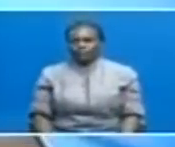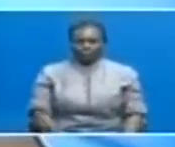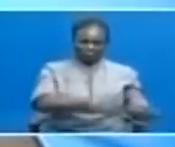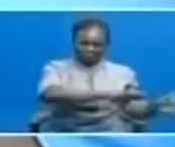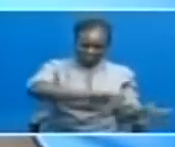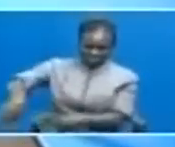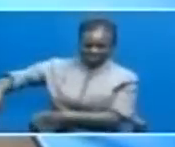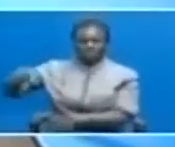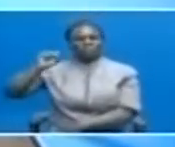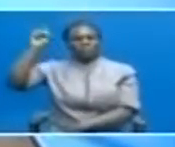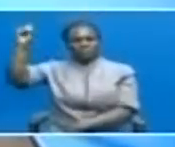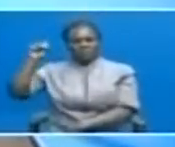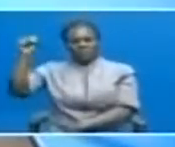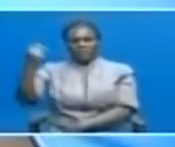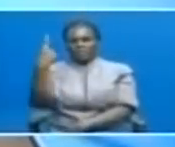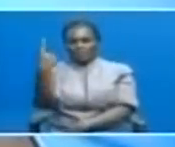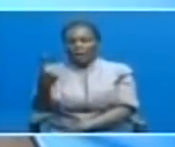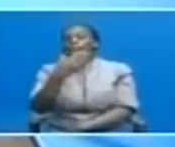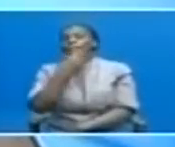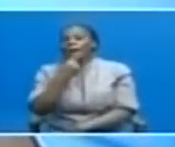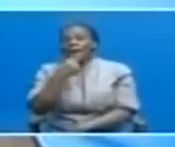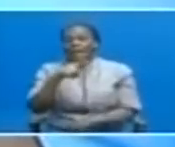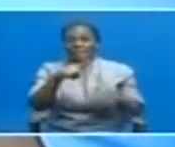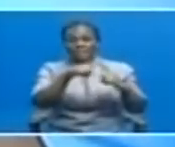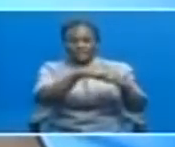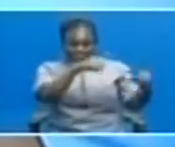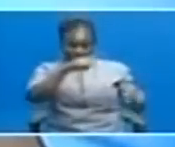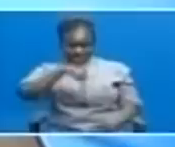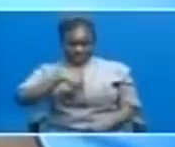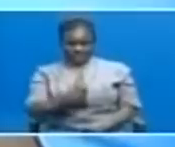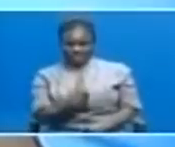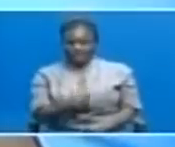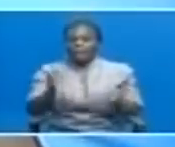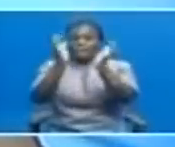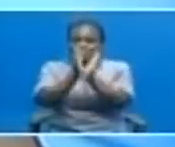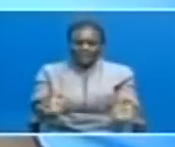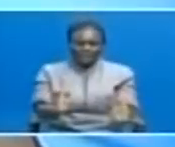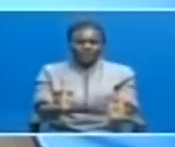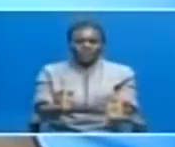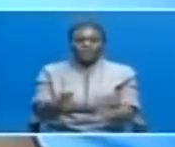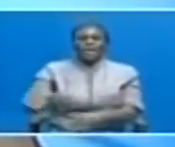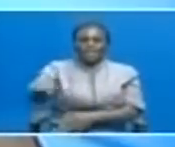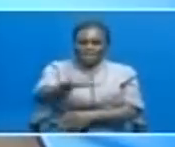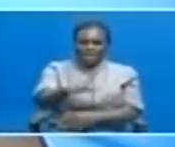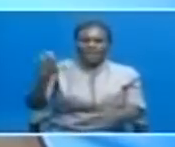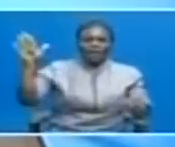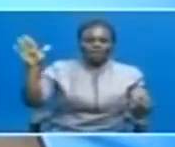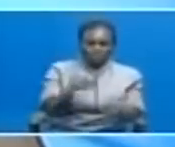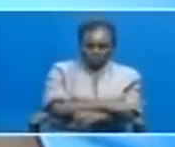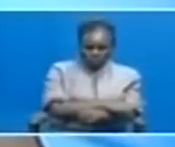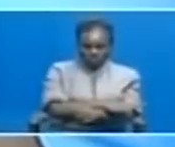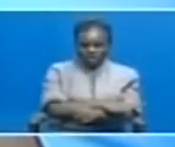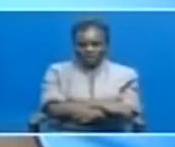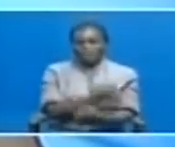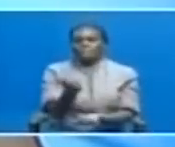away from politics now, a man on a mission to kill himself ended up punishing an entire neighbourhood and a whole